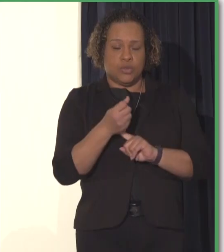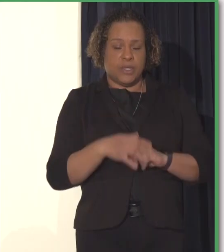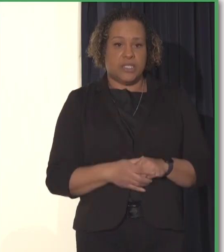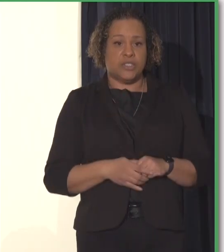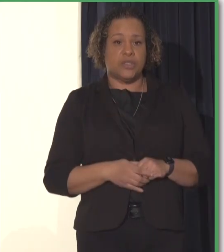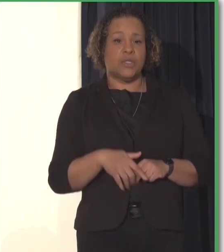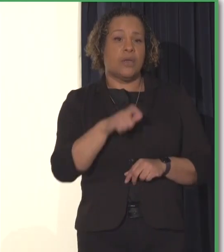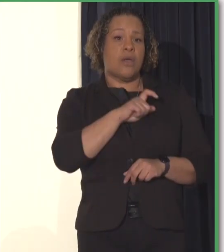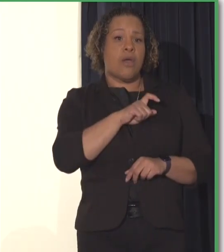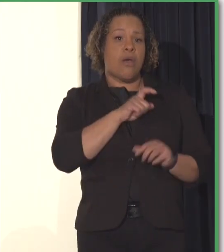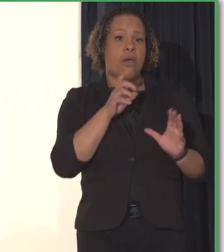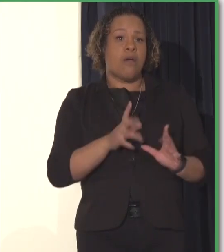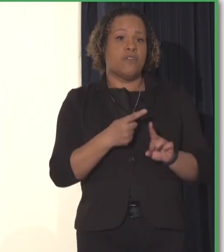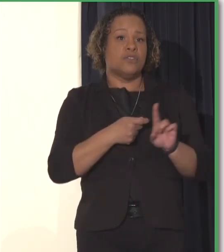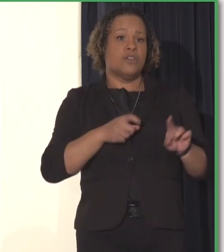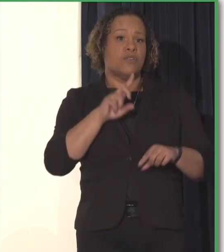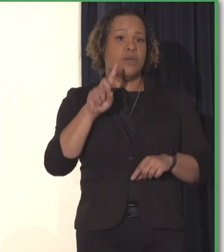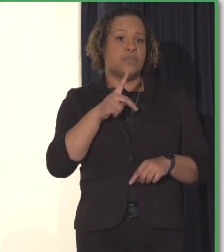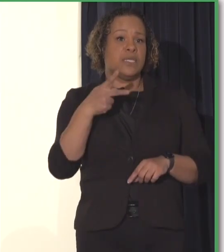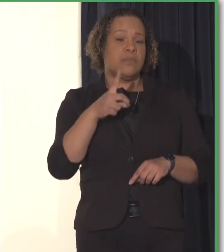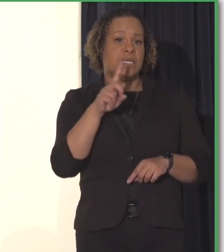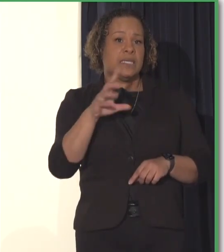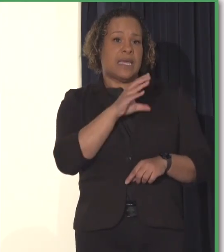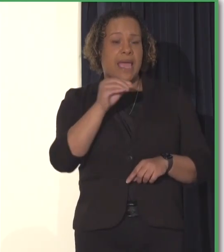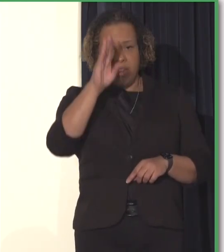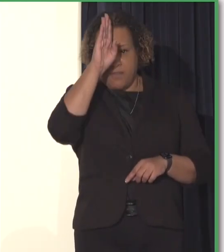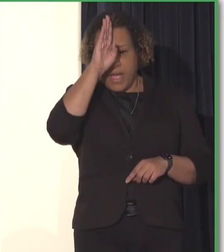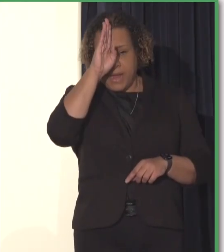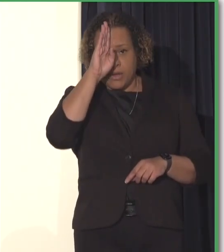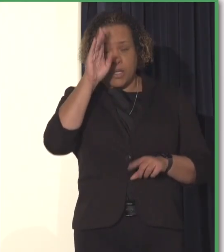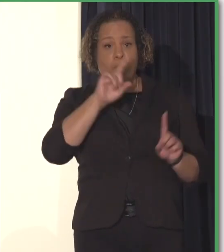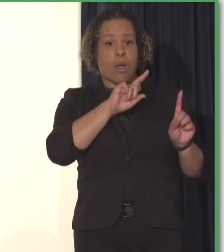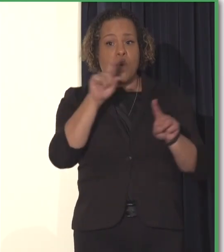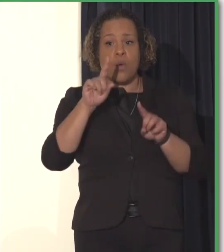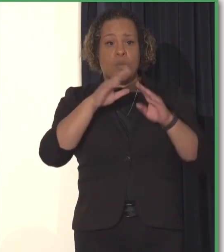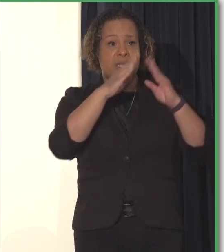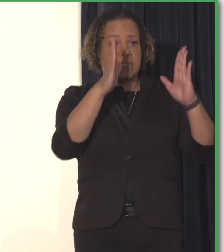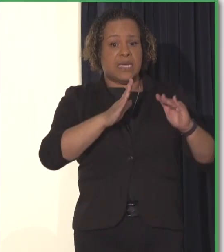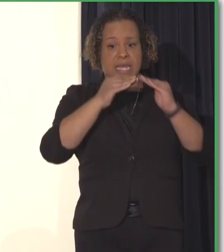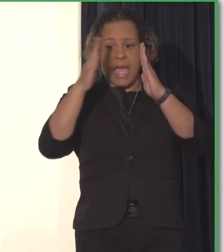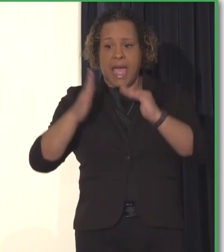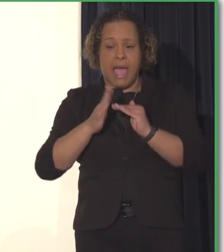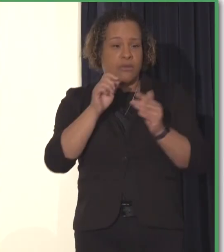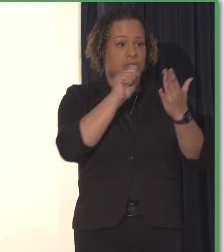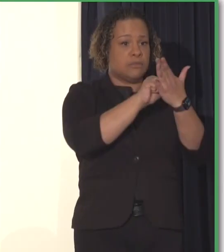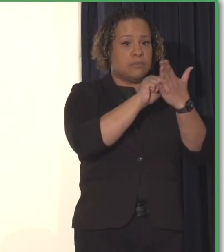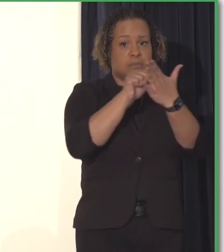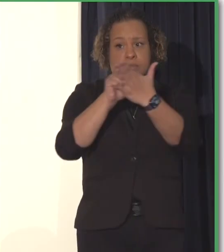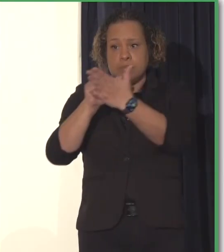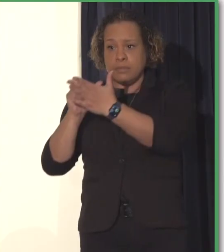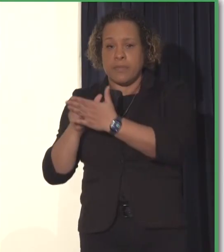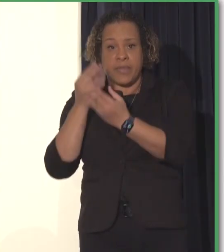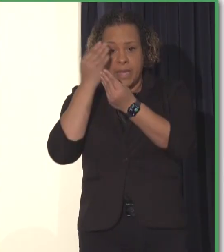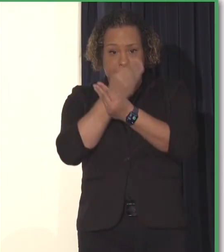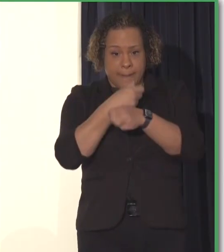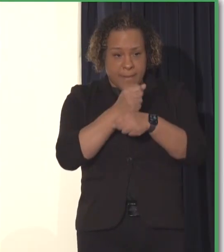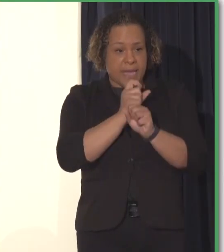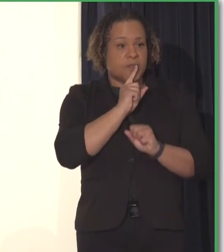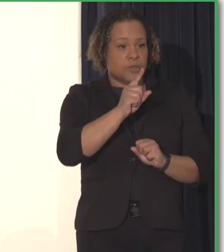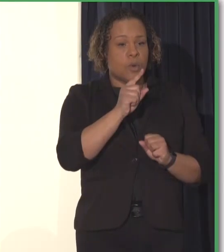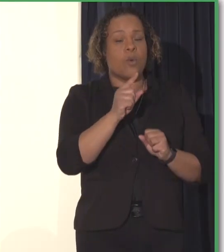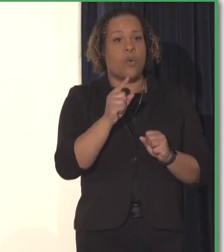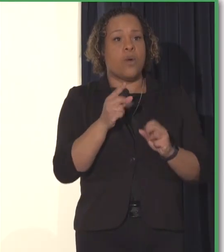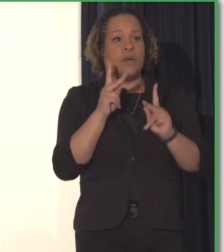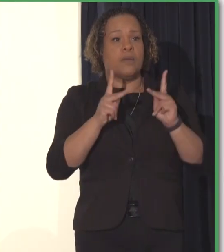officers from the Detroit Police Department, along with the Fire Department, went door to door to make sure the residents in Southwest Detroit were taken care of. We were able to